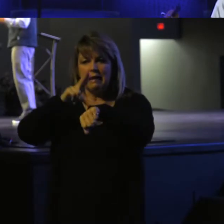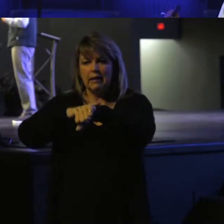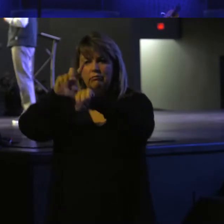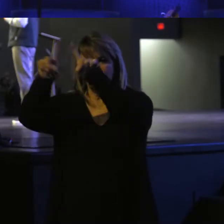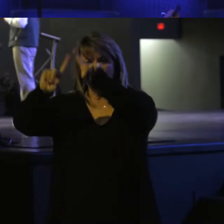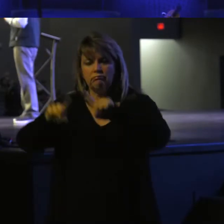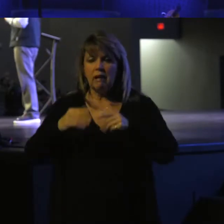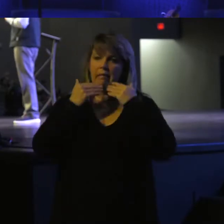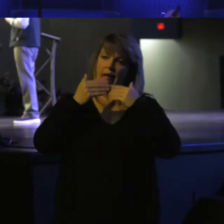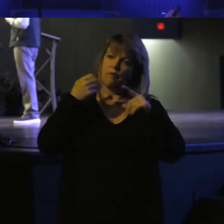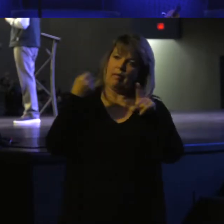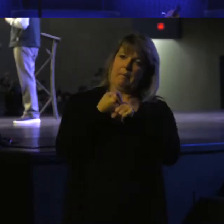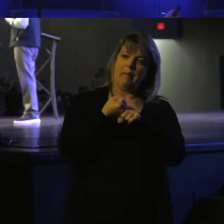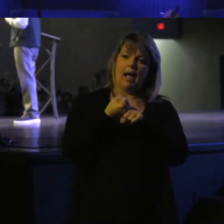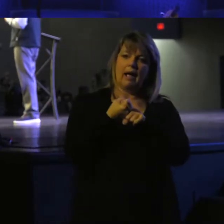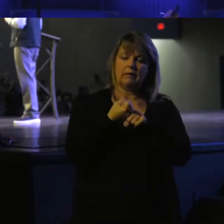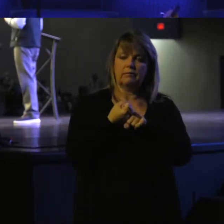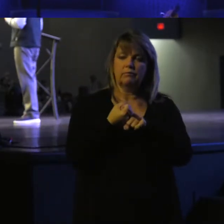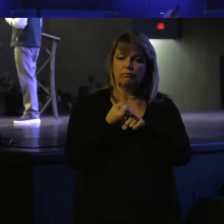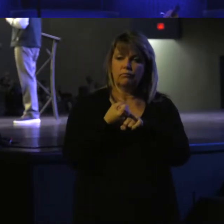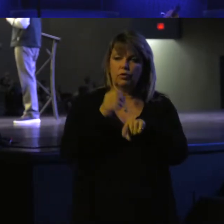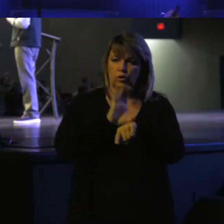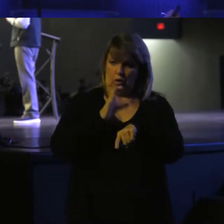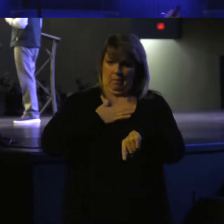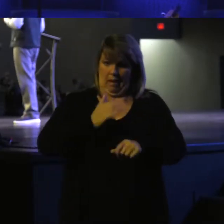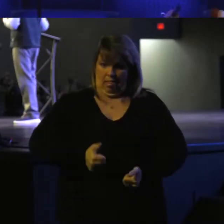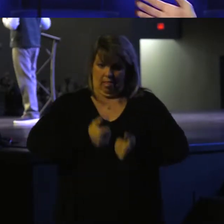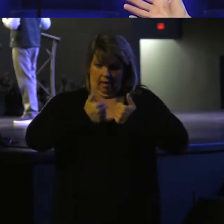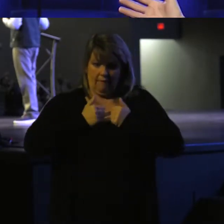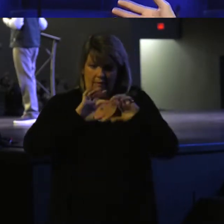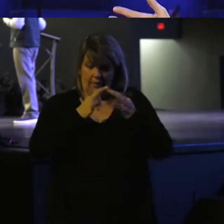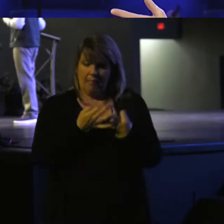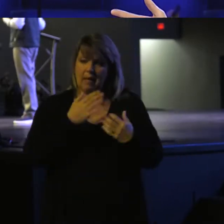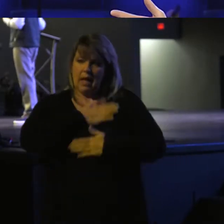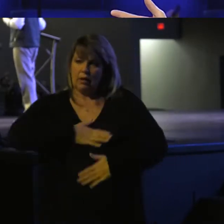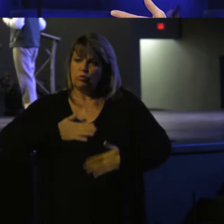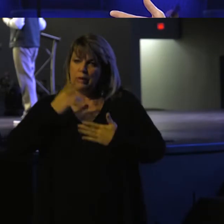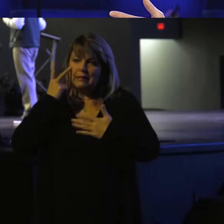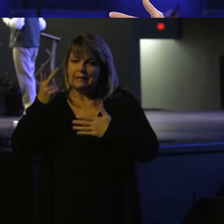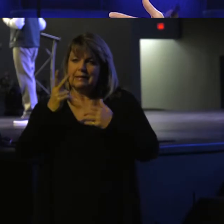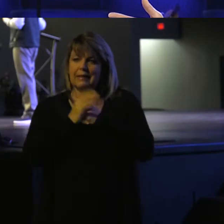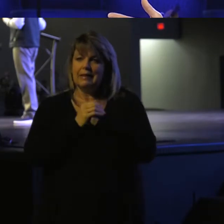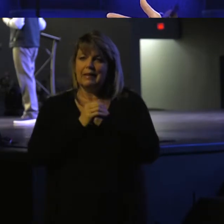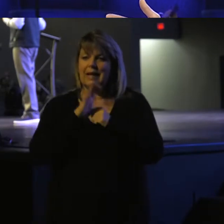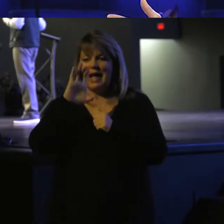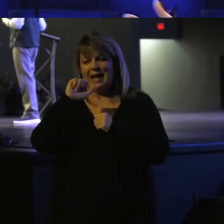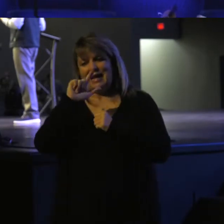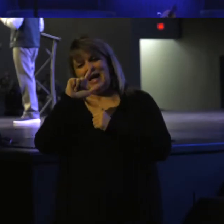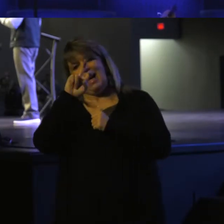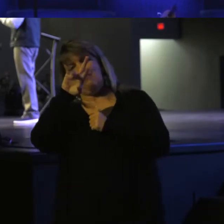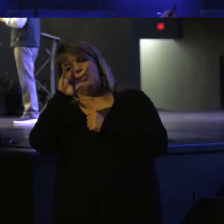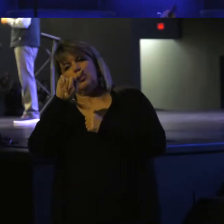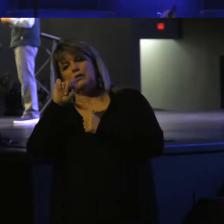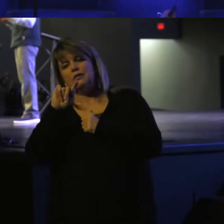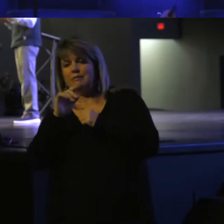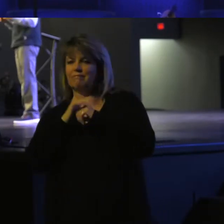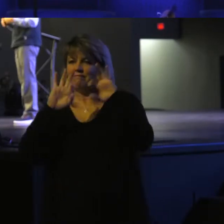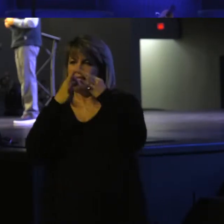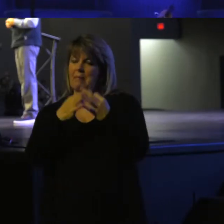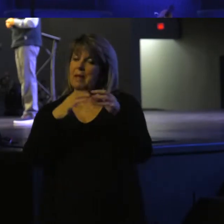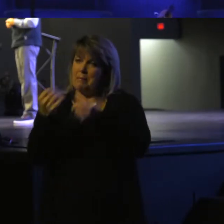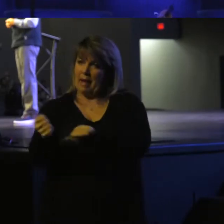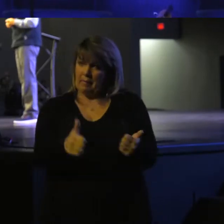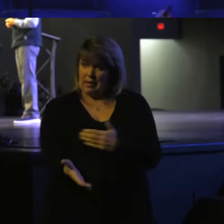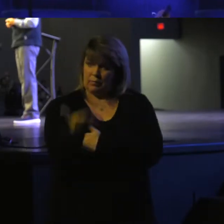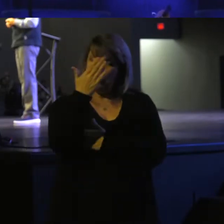I'm thankful for the impact the church has had on my life and family. I enjoyed seeing the Calverts being baptized this morning. It reminded me of